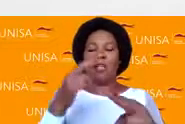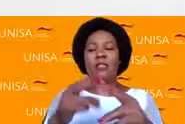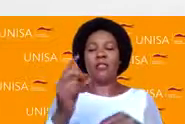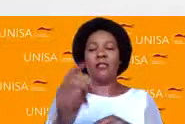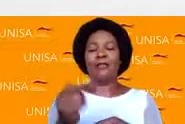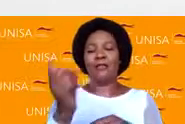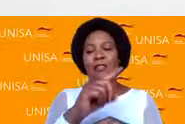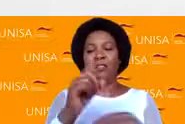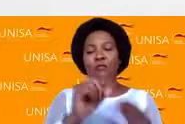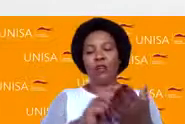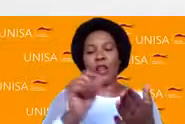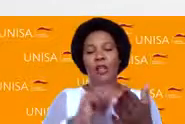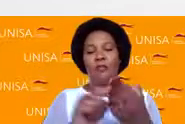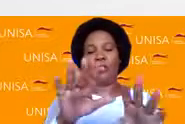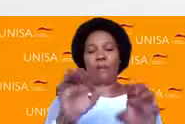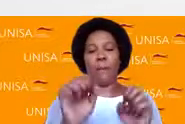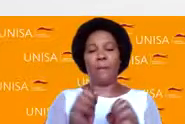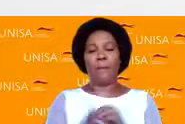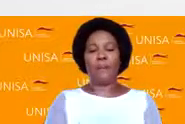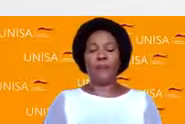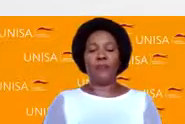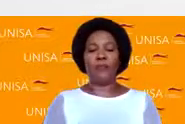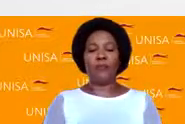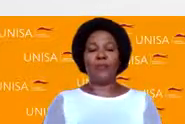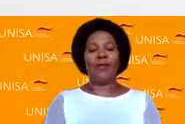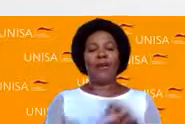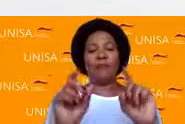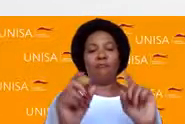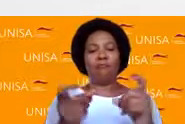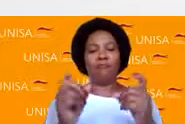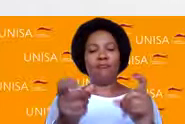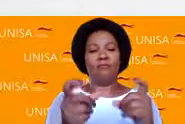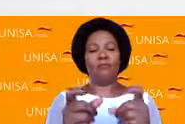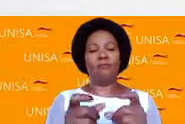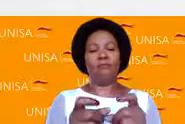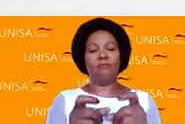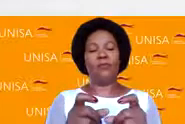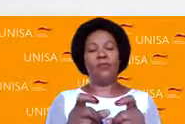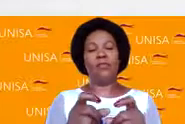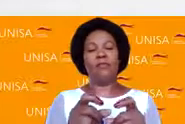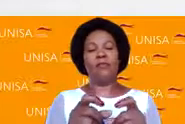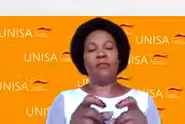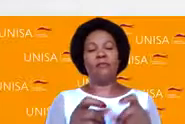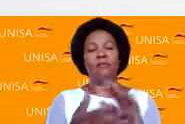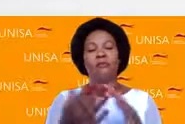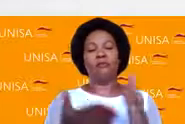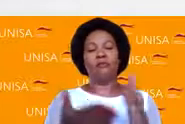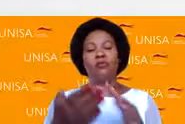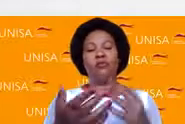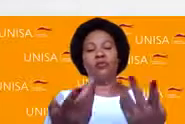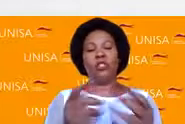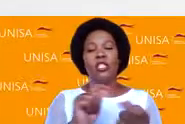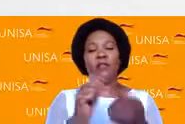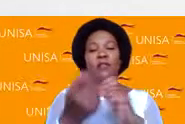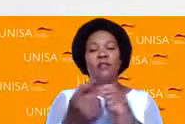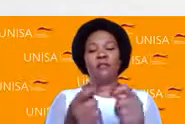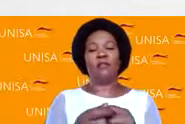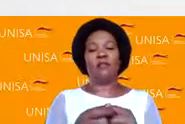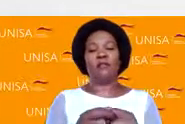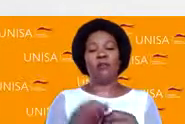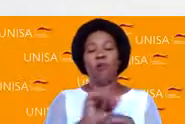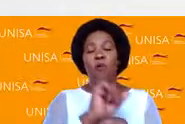write. So just a quick note as well, if you're going to go and change your password on